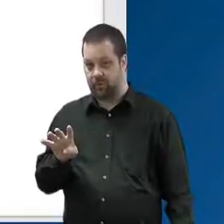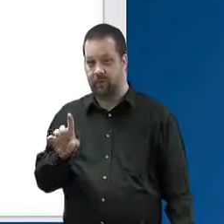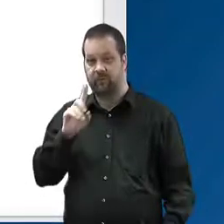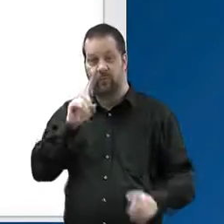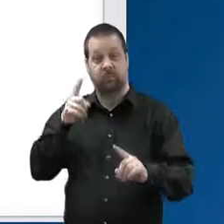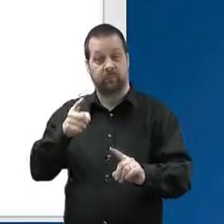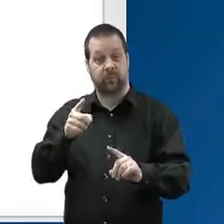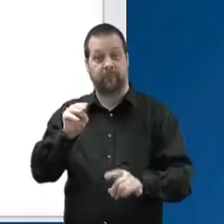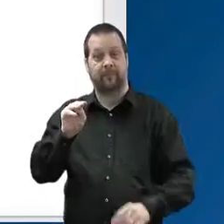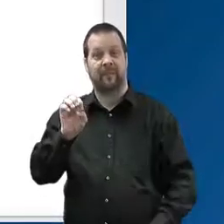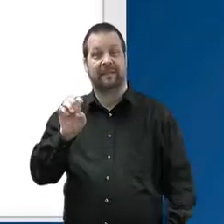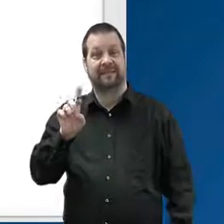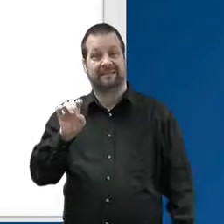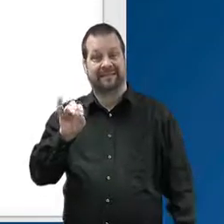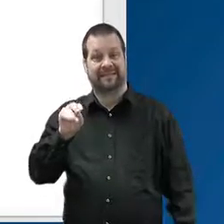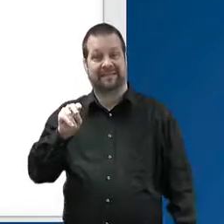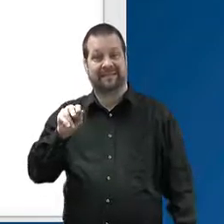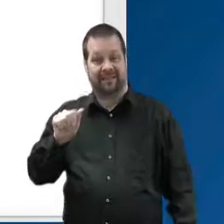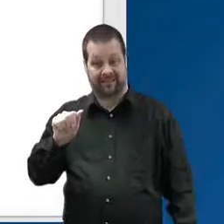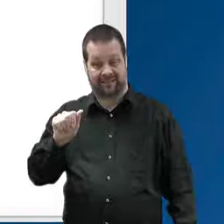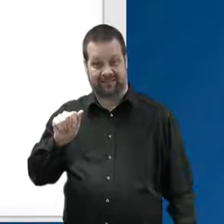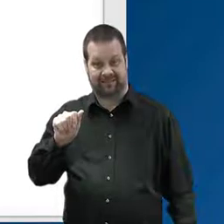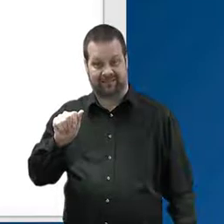in orange.